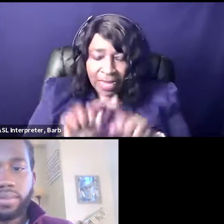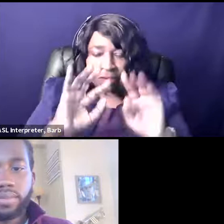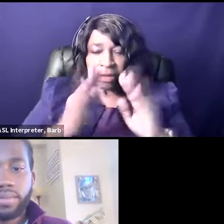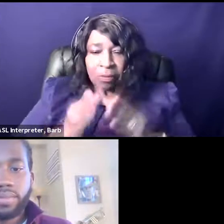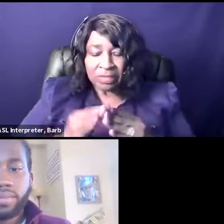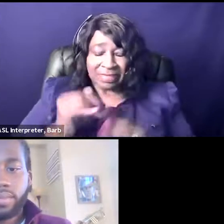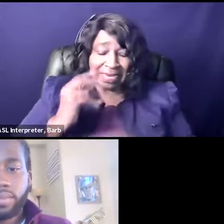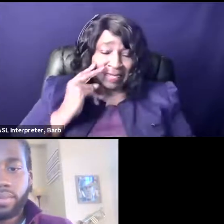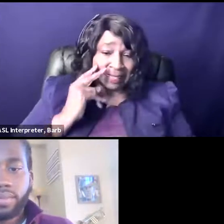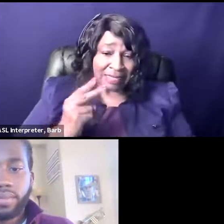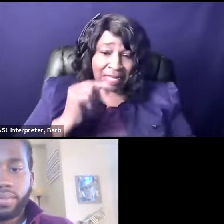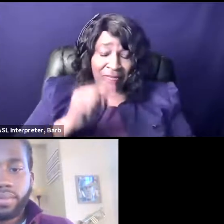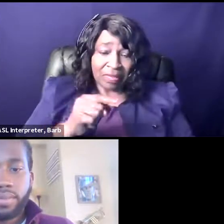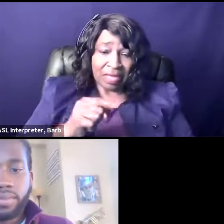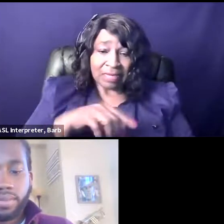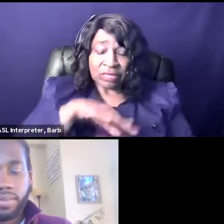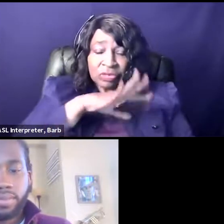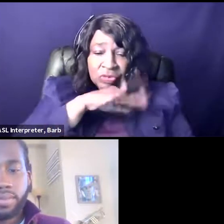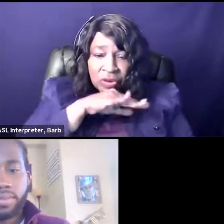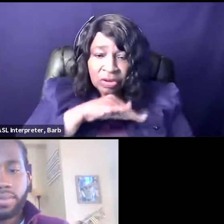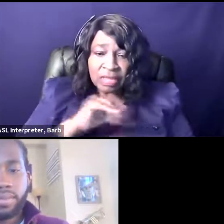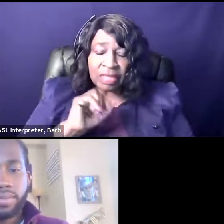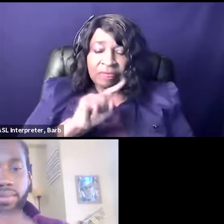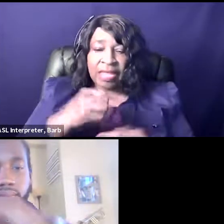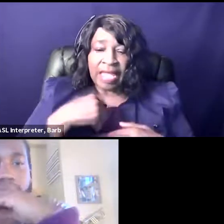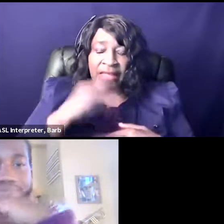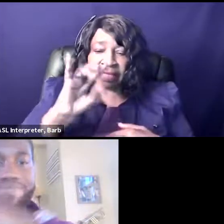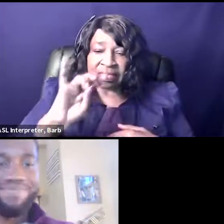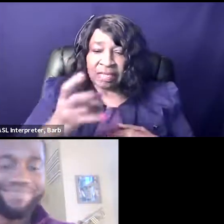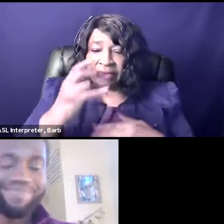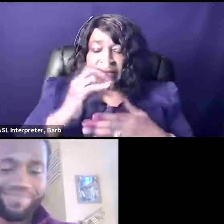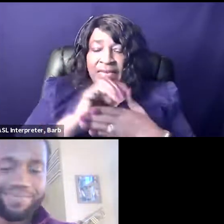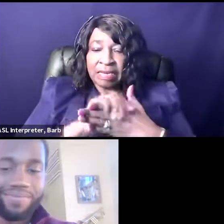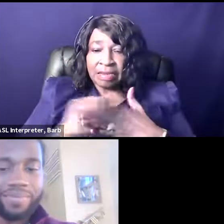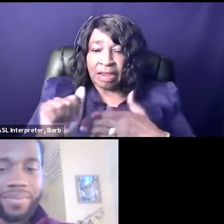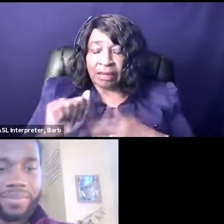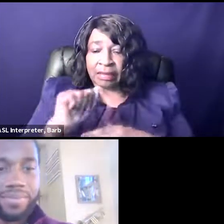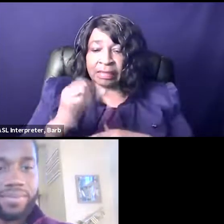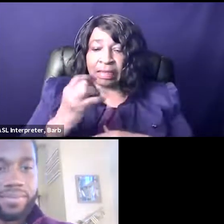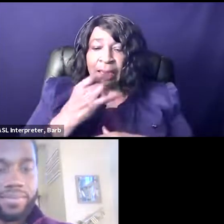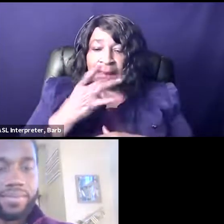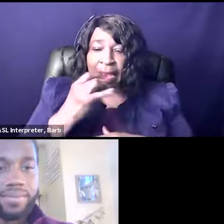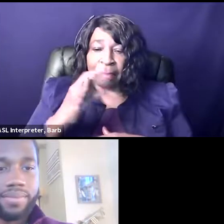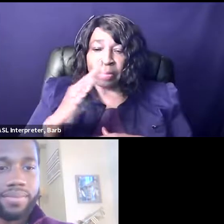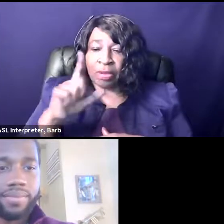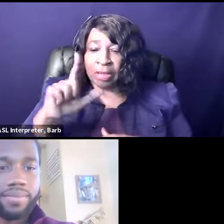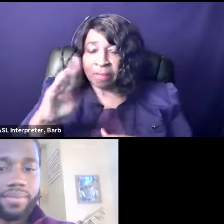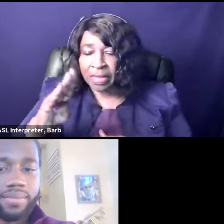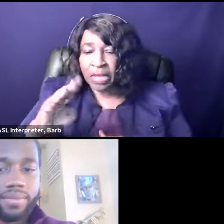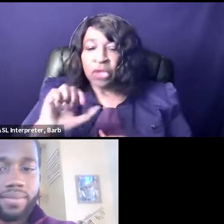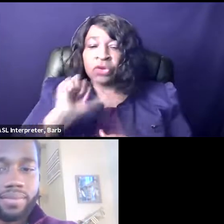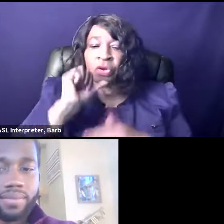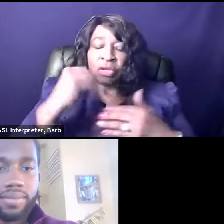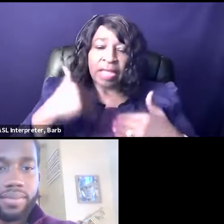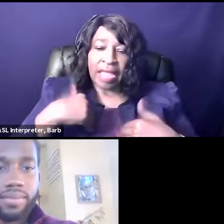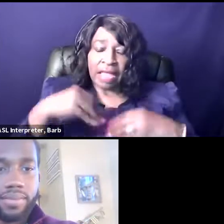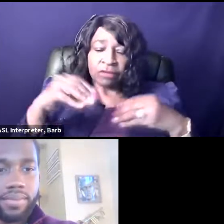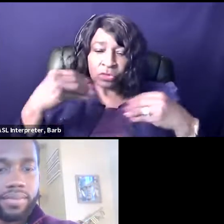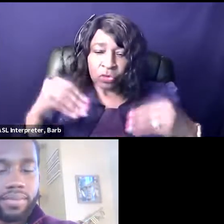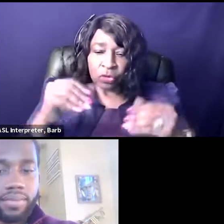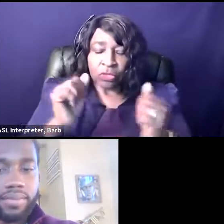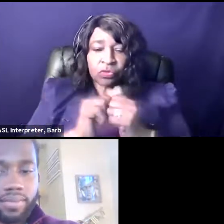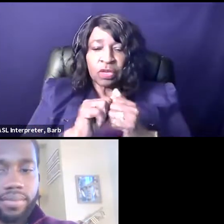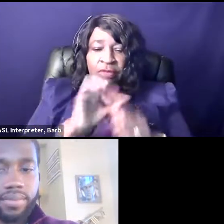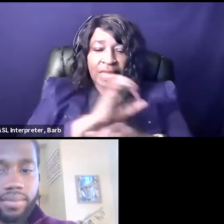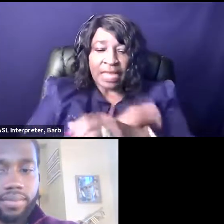the smokestacks have $7 light bulbs and don't have stores with Energy Star rated